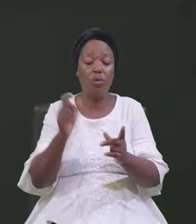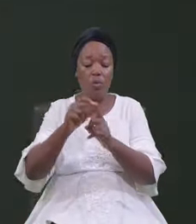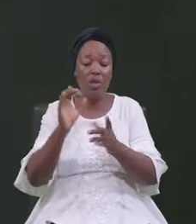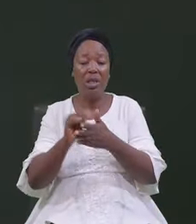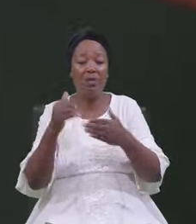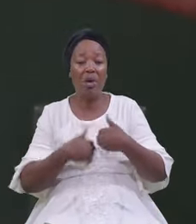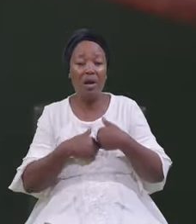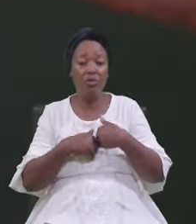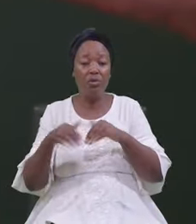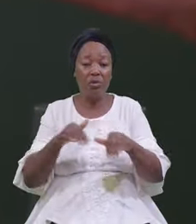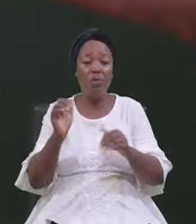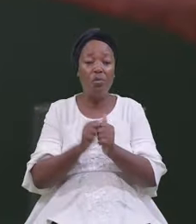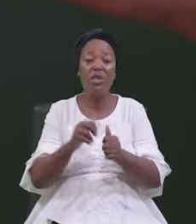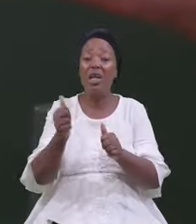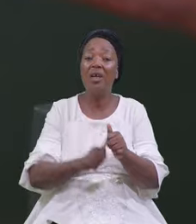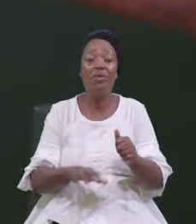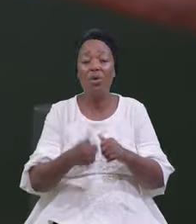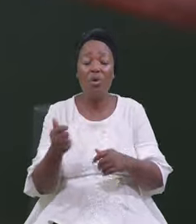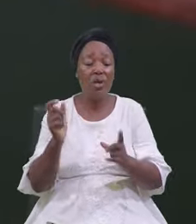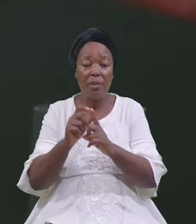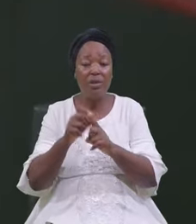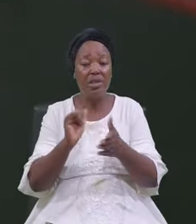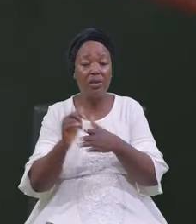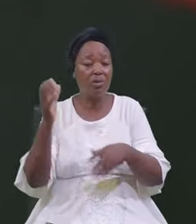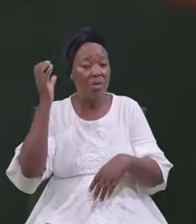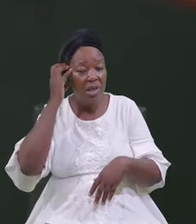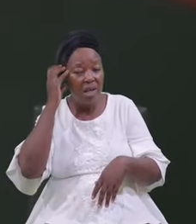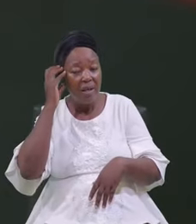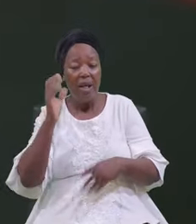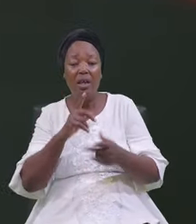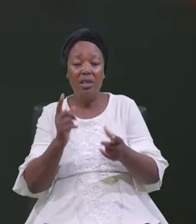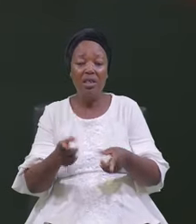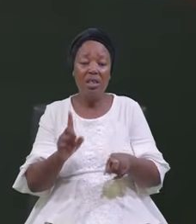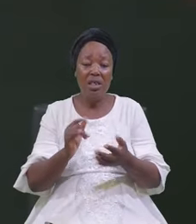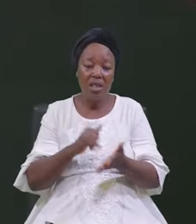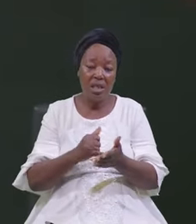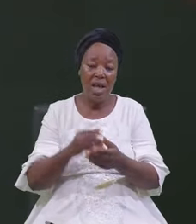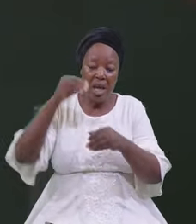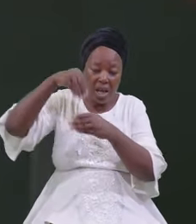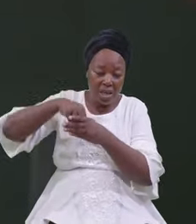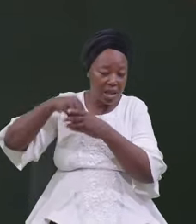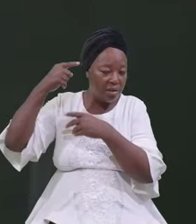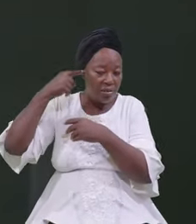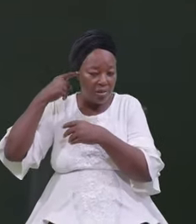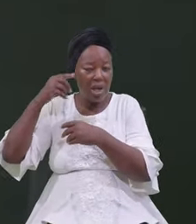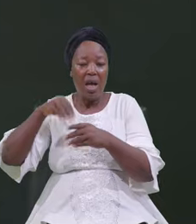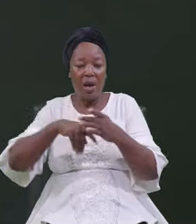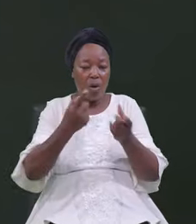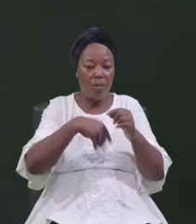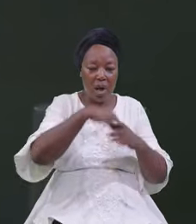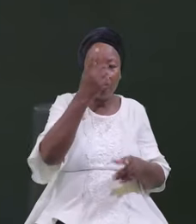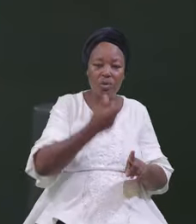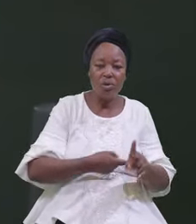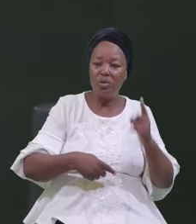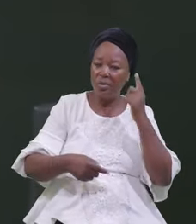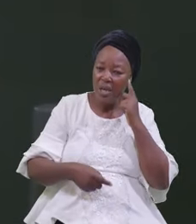done with every other message? You hear, it goes in one ear and goes out the other ear, and nothing